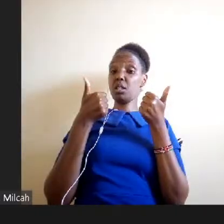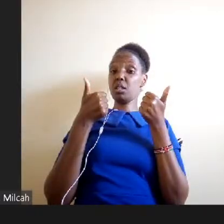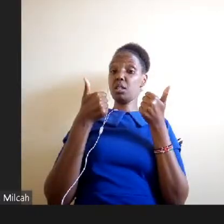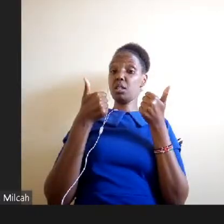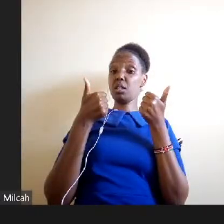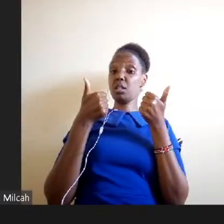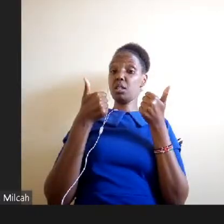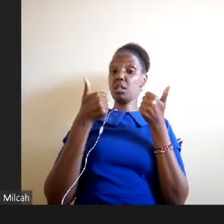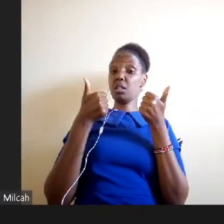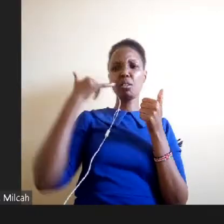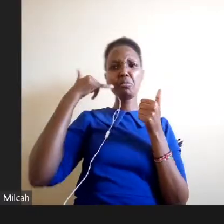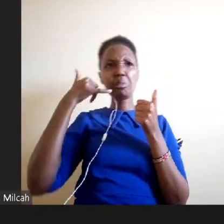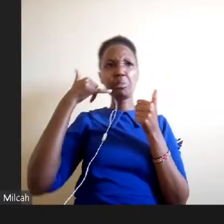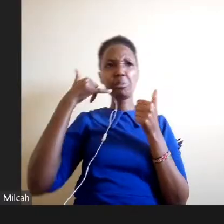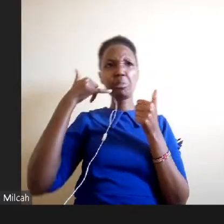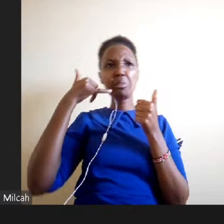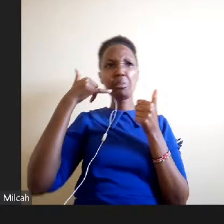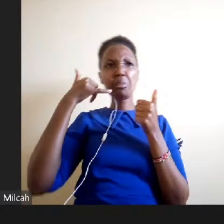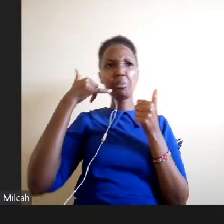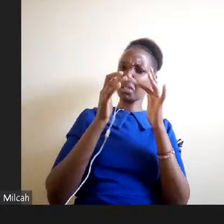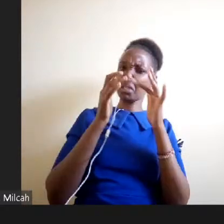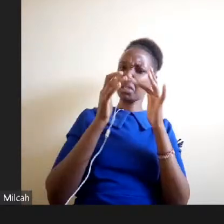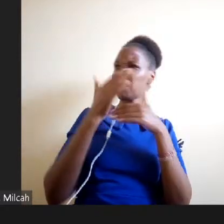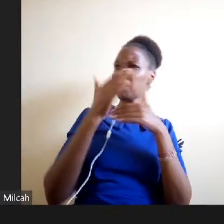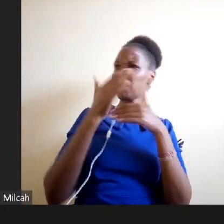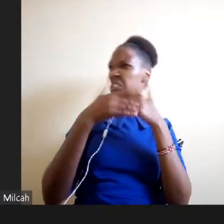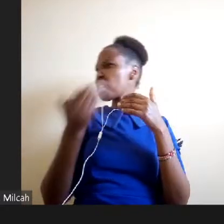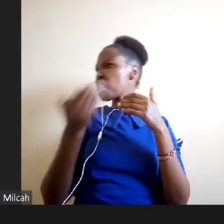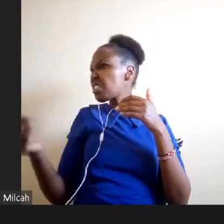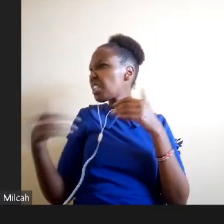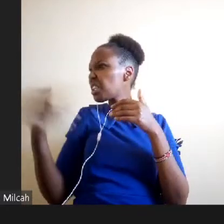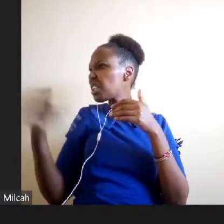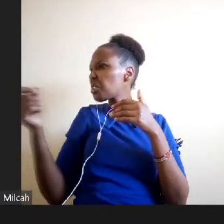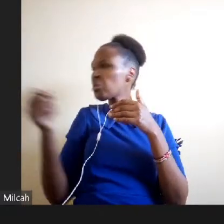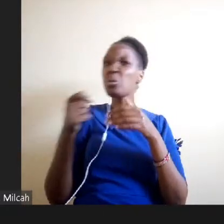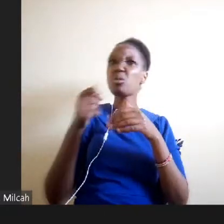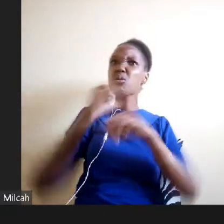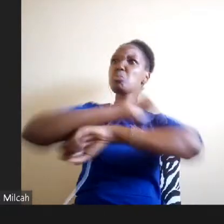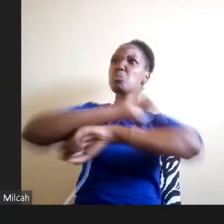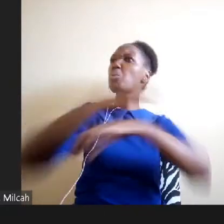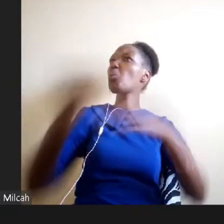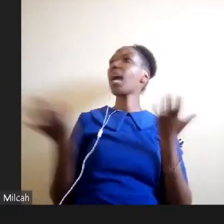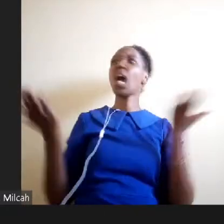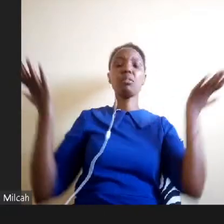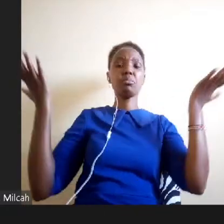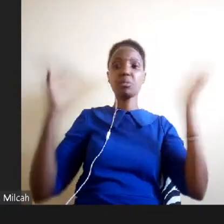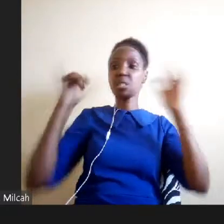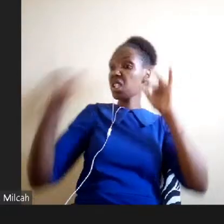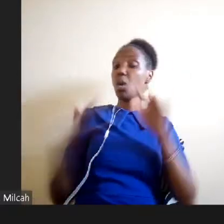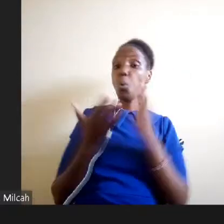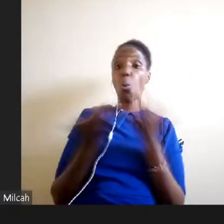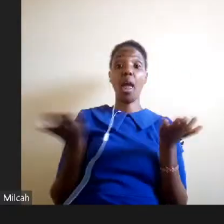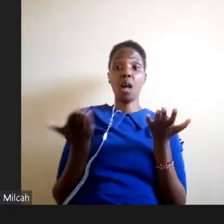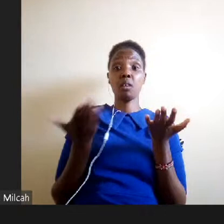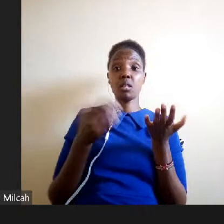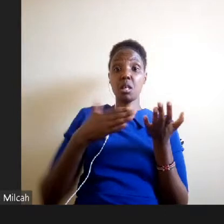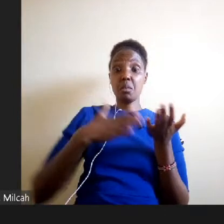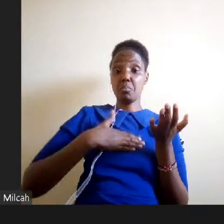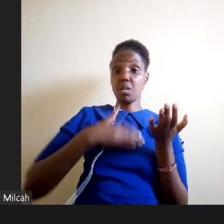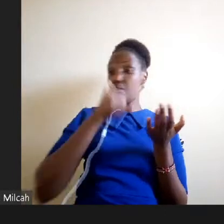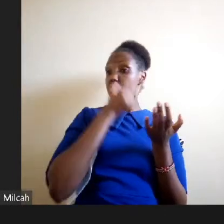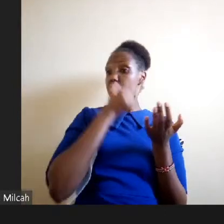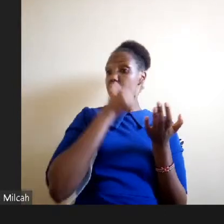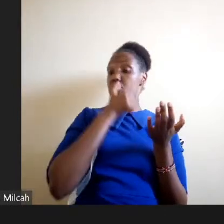numbers, email addresses, where our children go to school, where we stay. Those are the things that I know very many parents are cautious